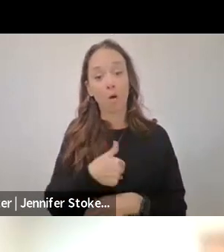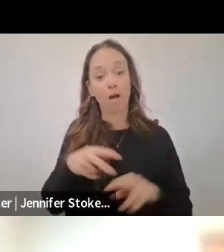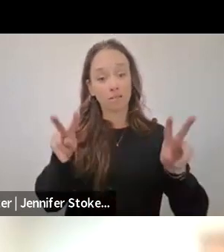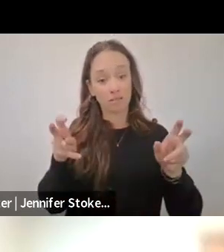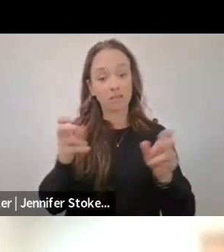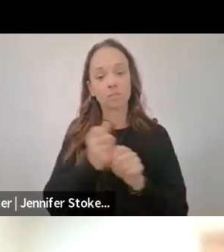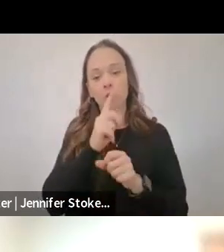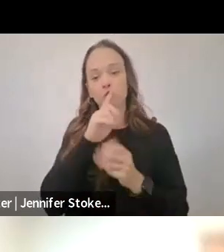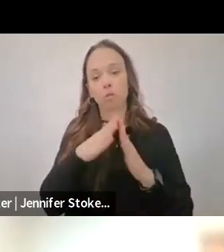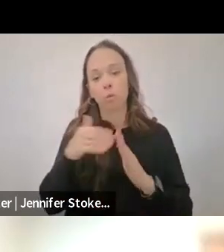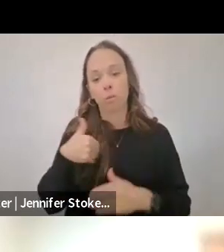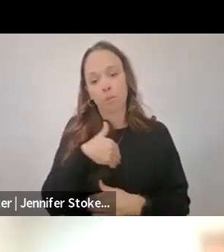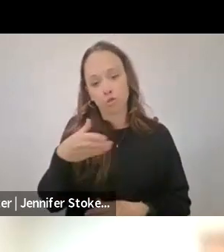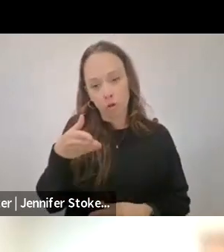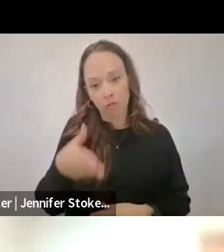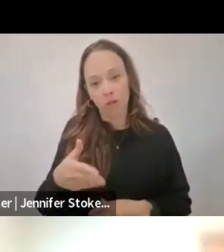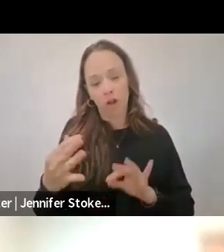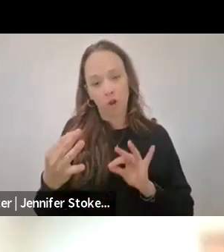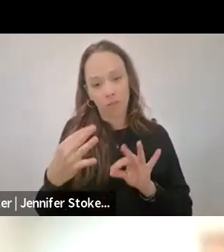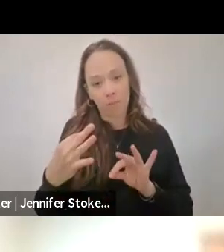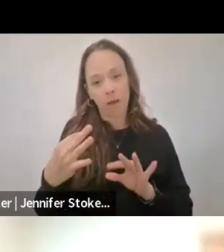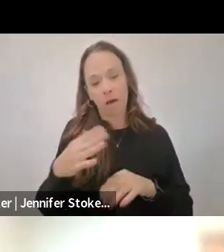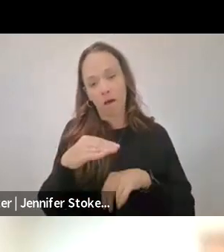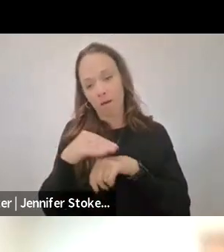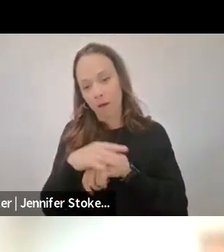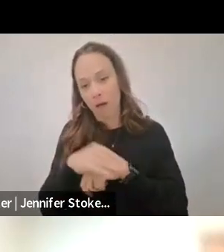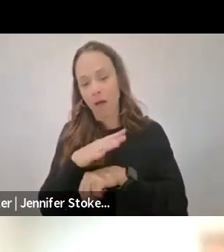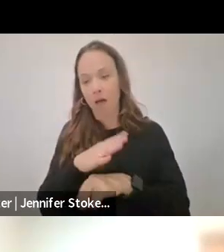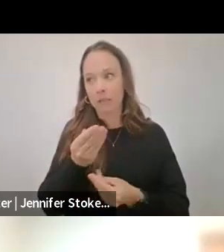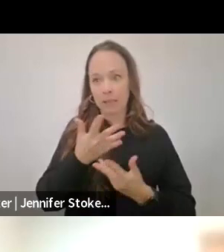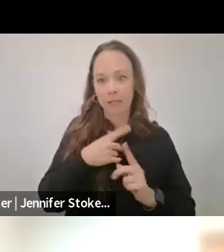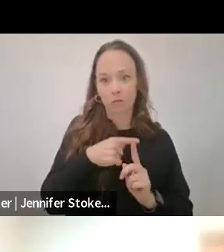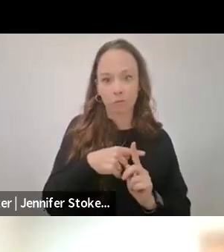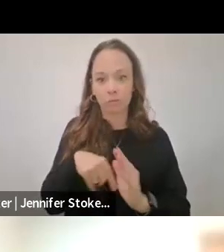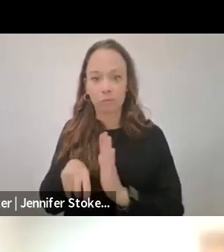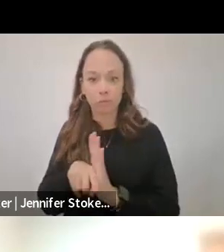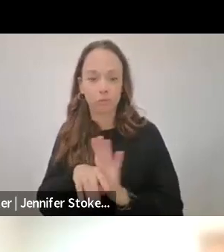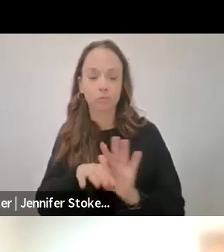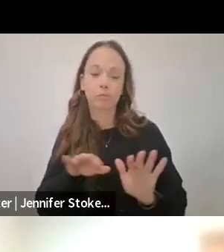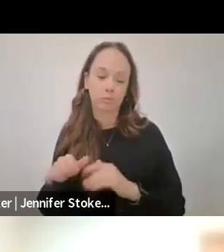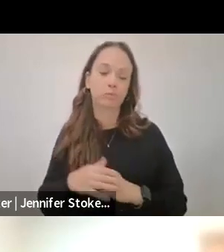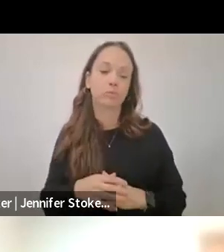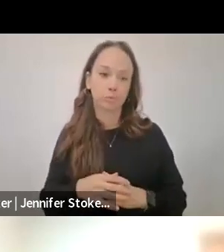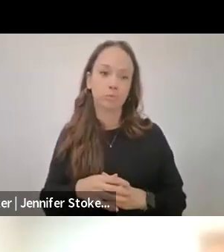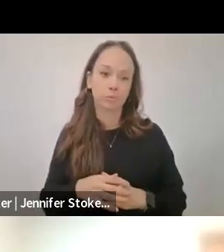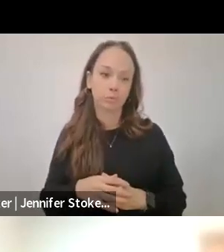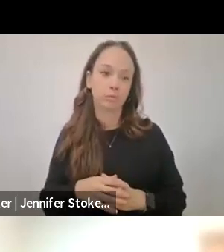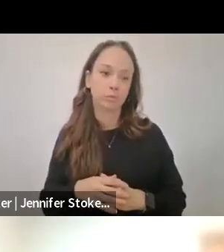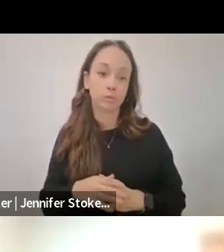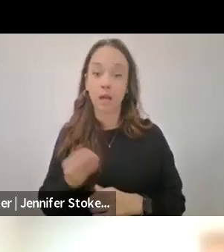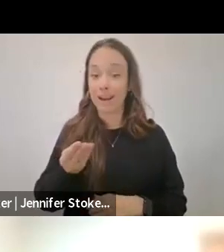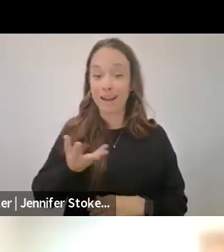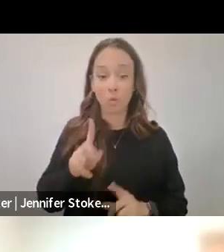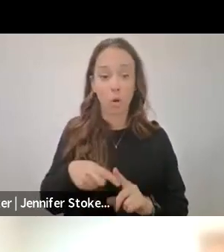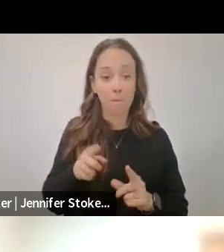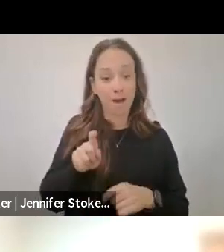there, giving advice, telling us where we're doing well, telling us where we could do better, pointing out the needs that we have not even